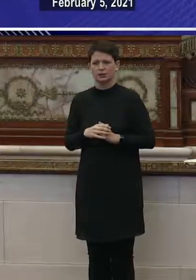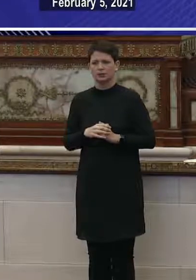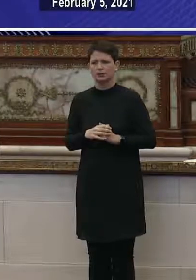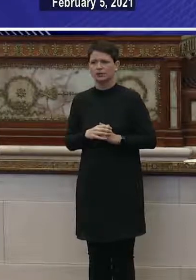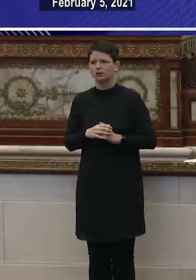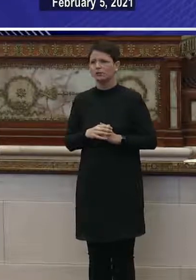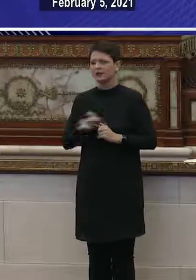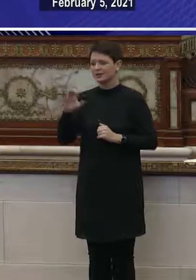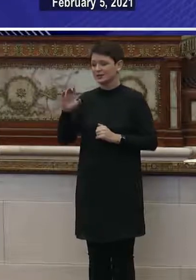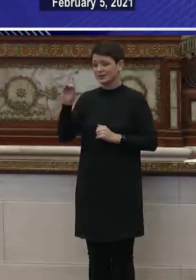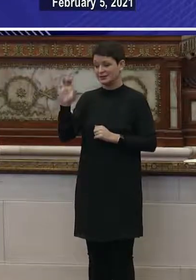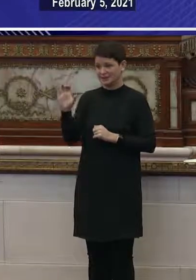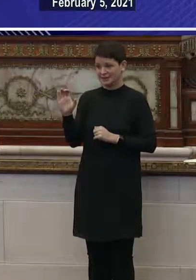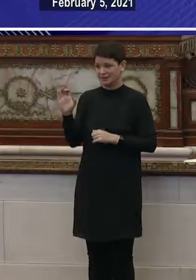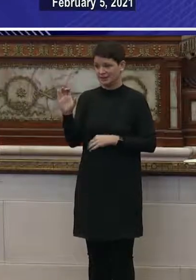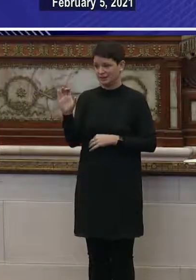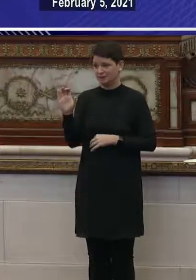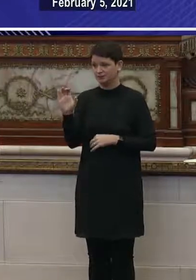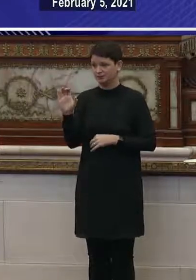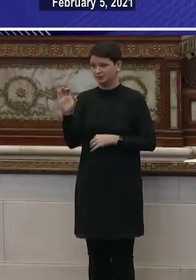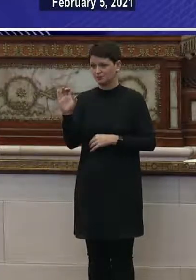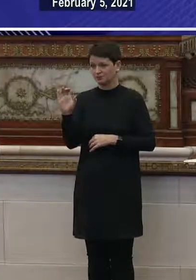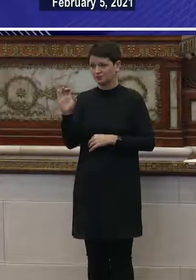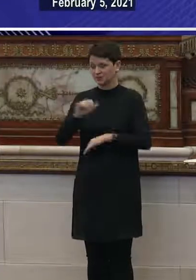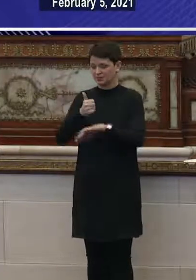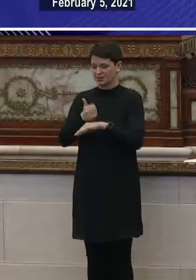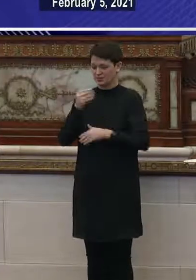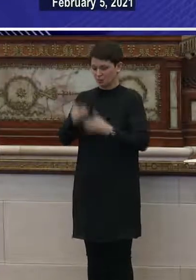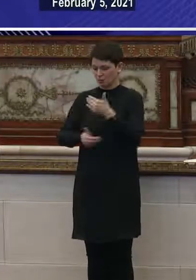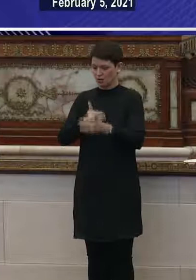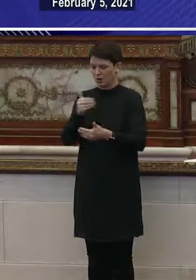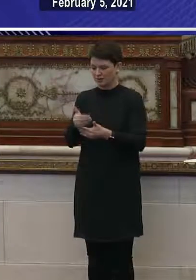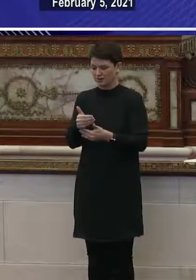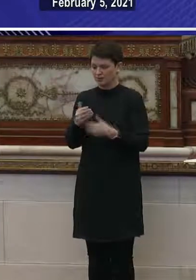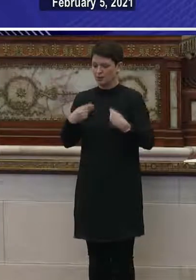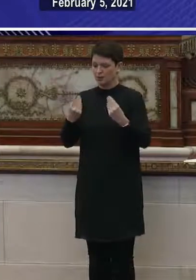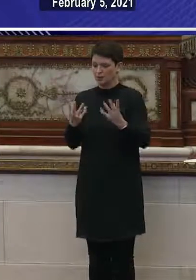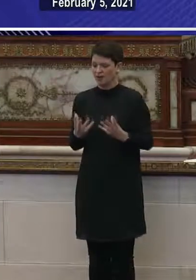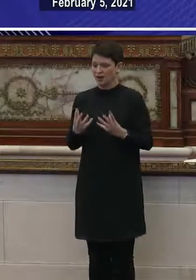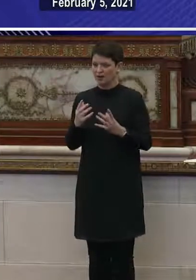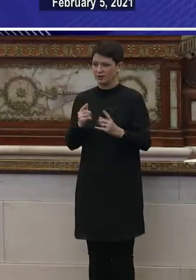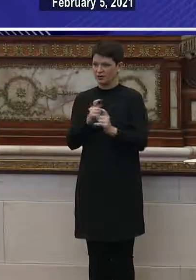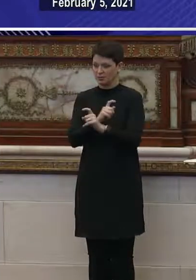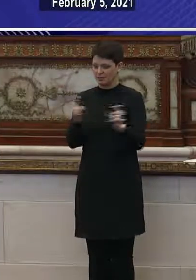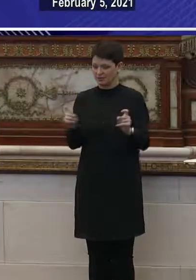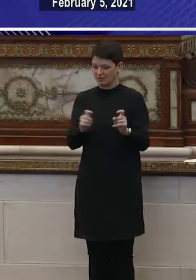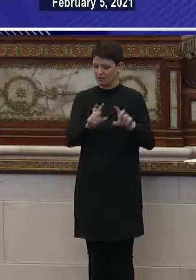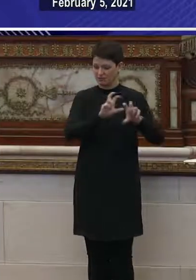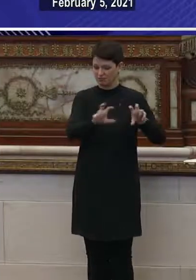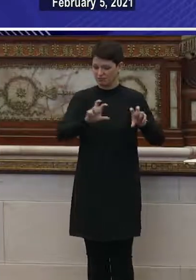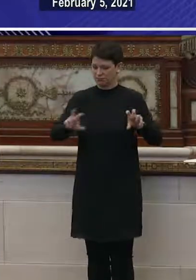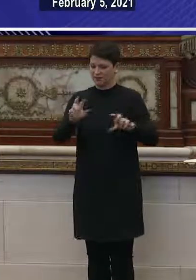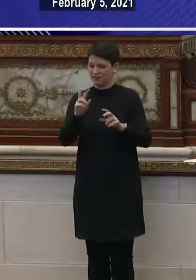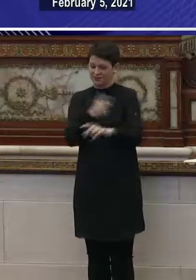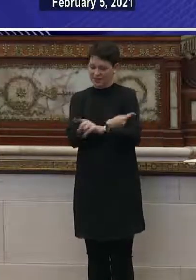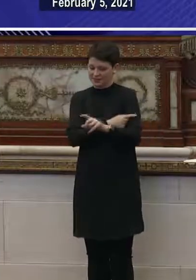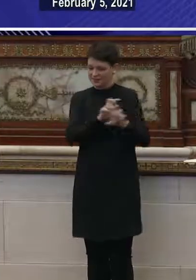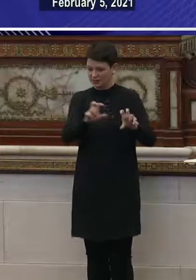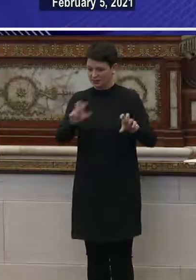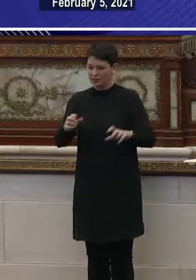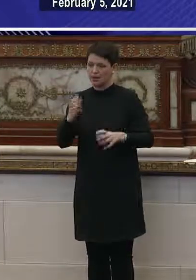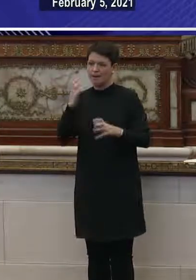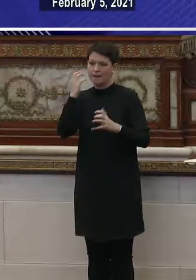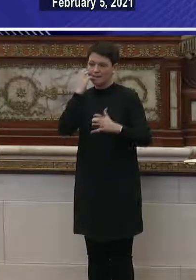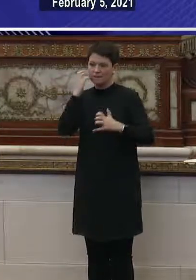The CDC sets up a process by which providers can receive vaccine. And that could be measles or